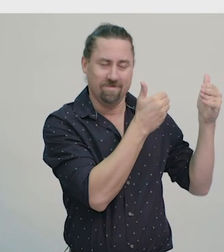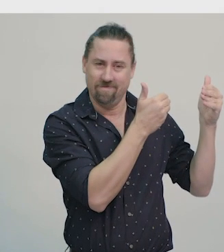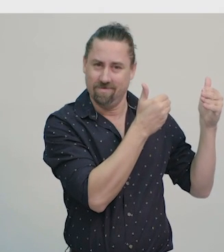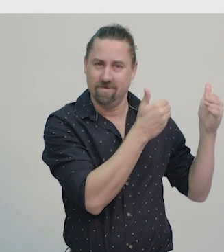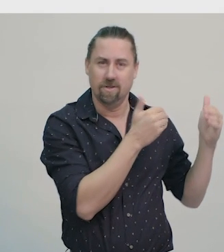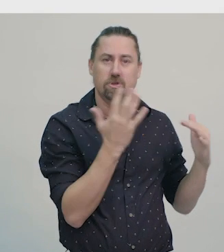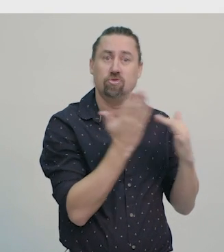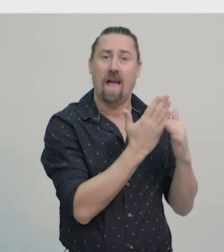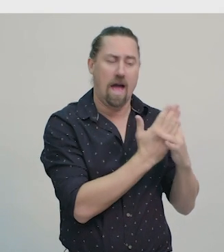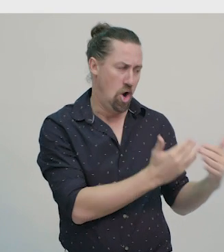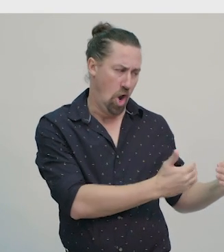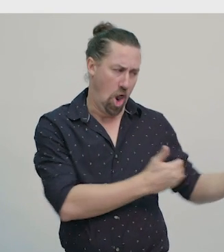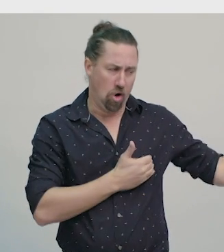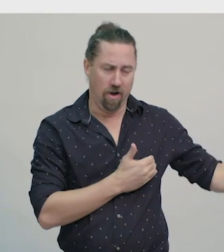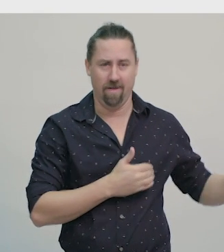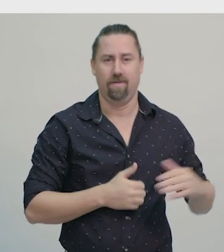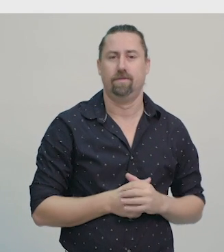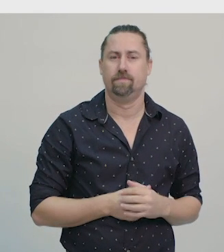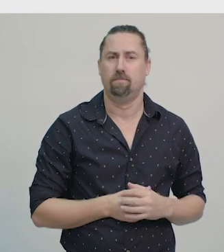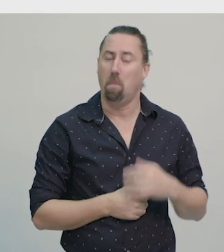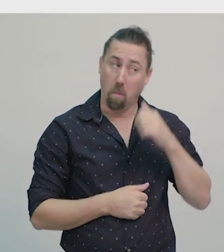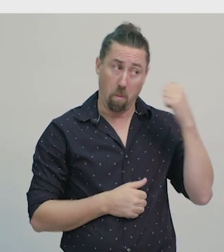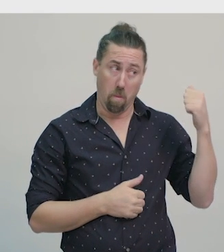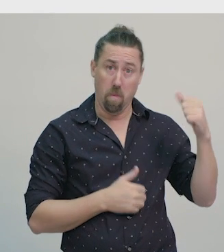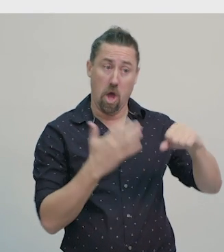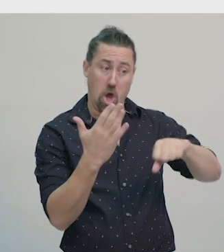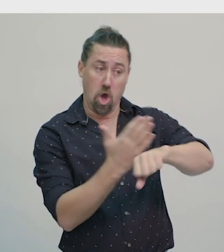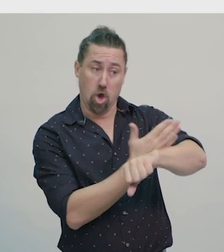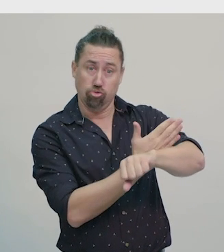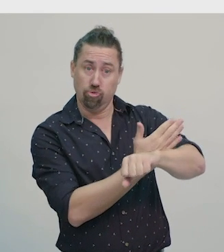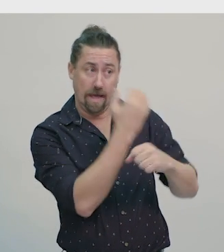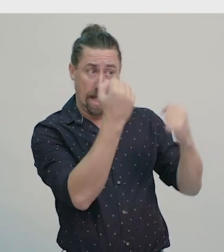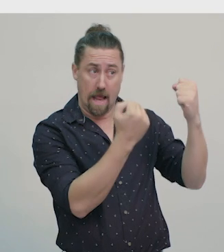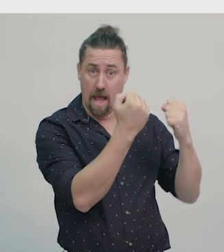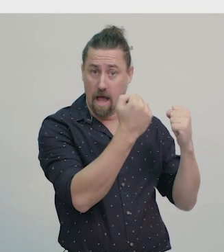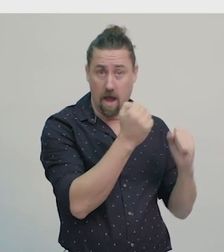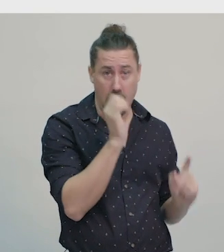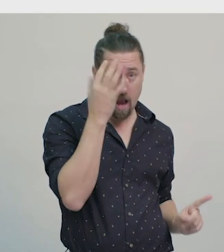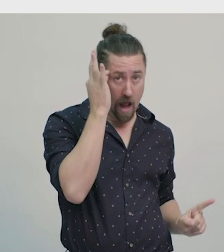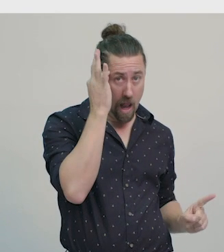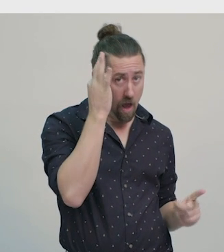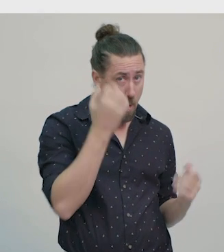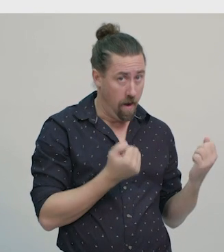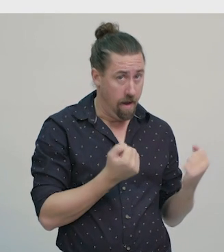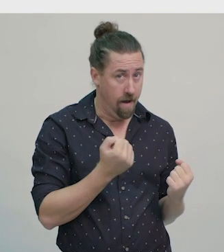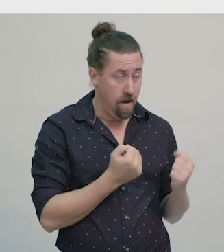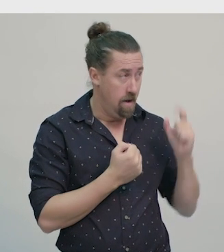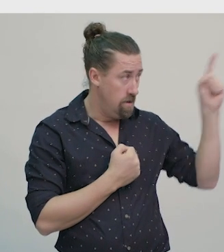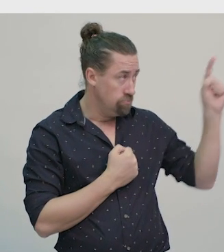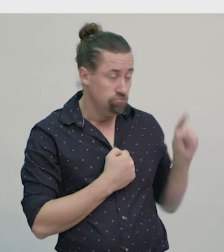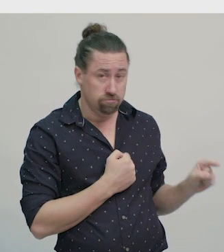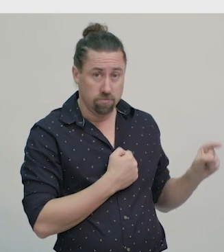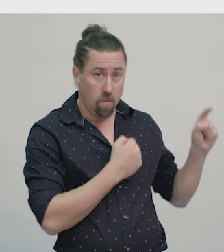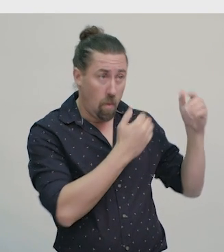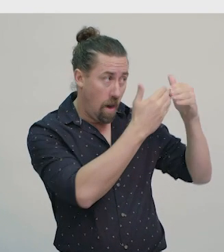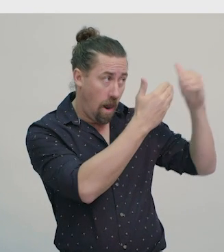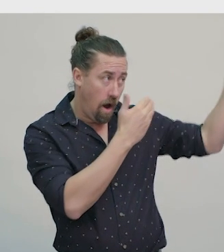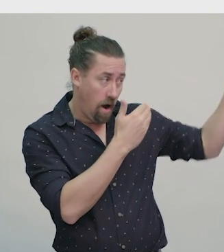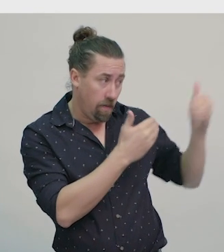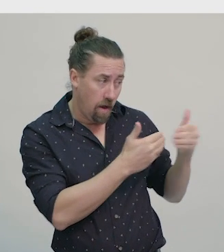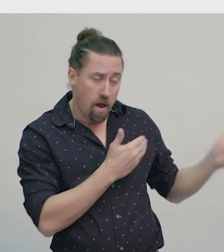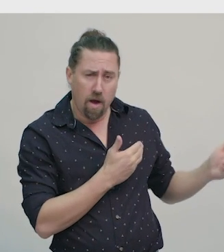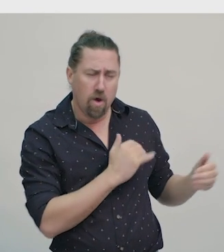Yes, Mr. Snake is definitely longer than the Play-Doh snake. Let's look at the